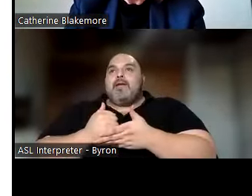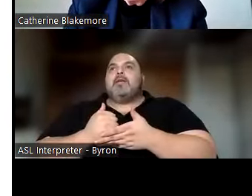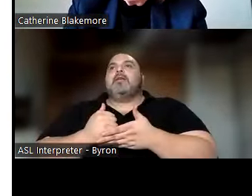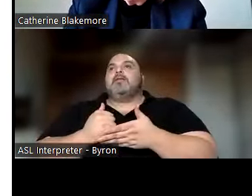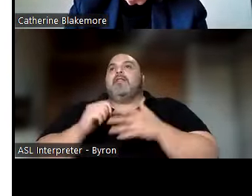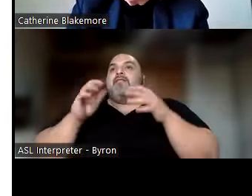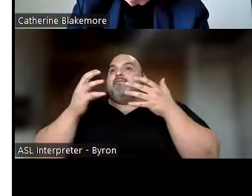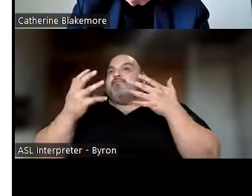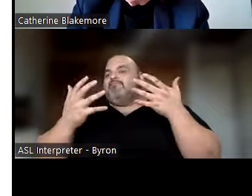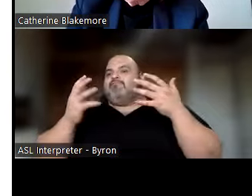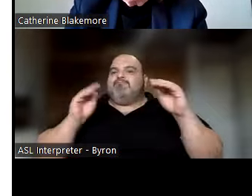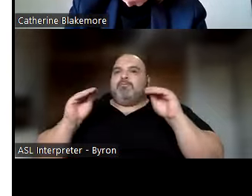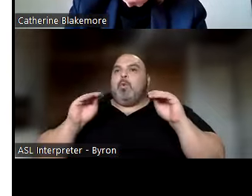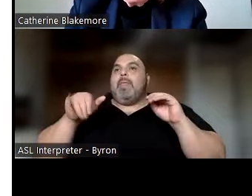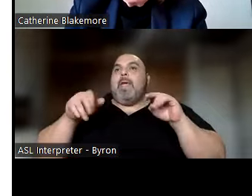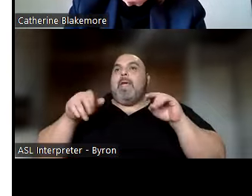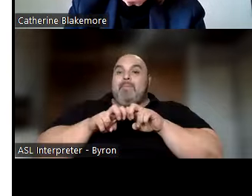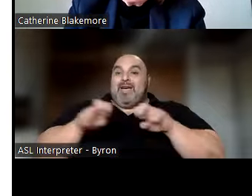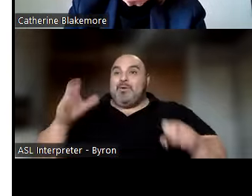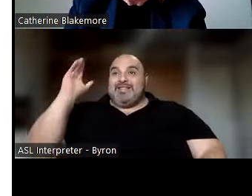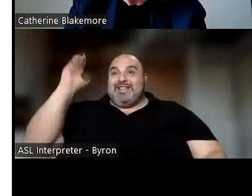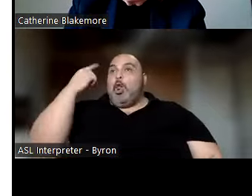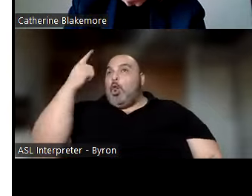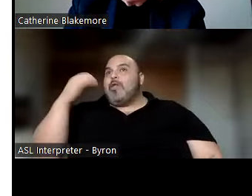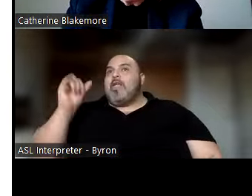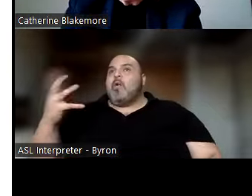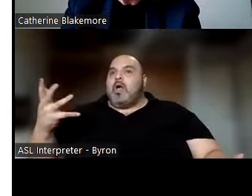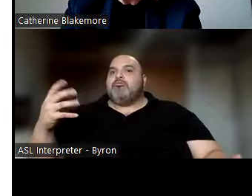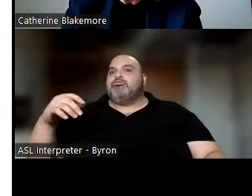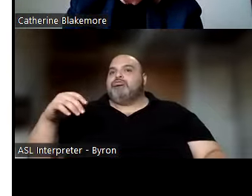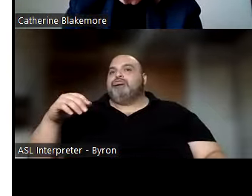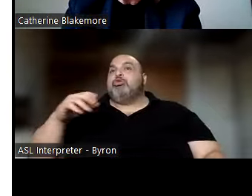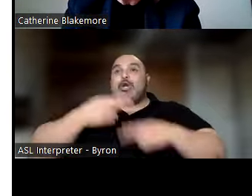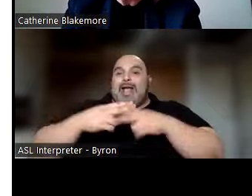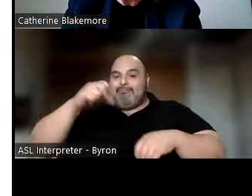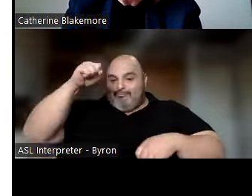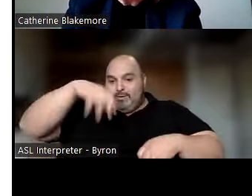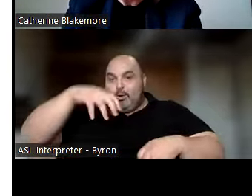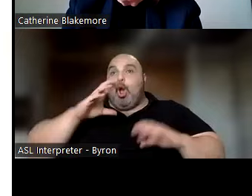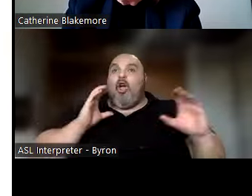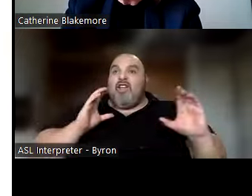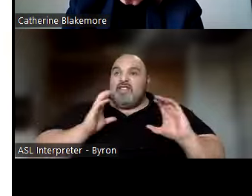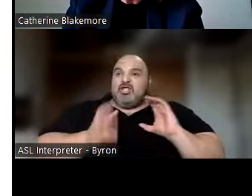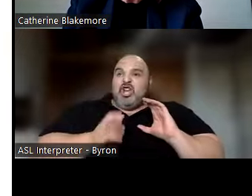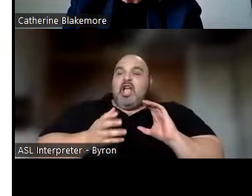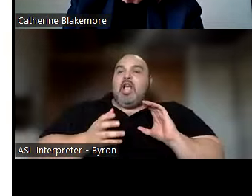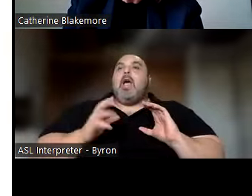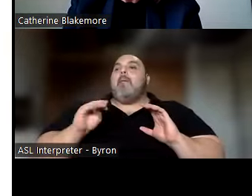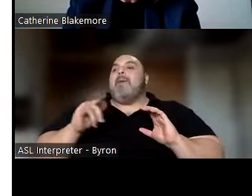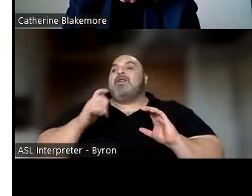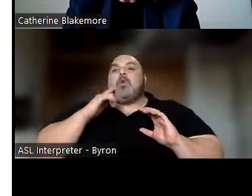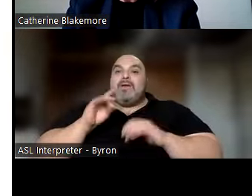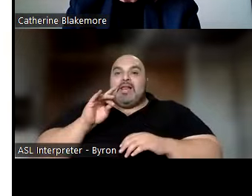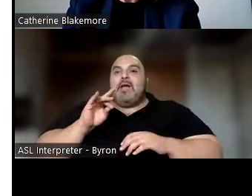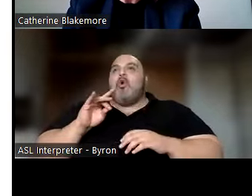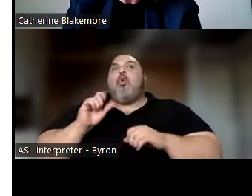that panel presentation looks like, just drop your name in the chat and Michelle will pick it up, or separately email